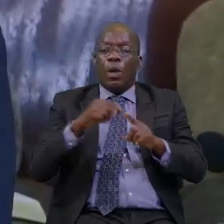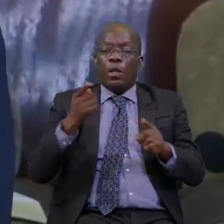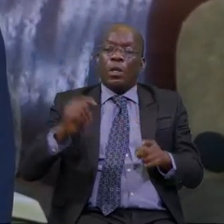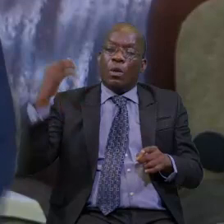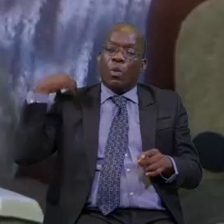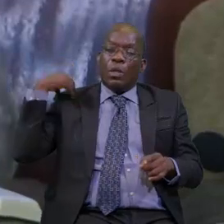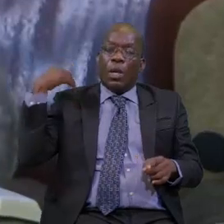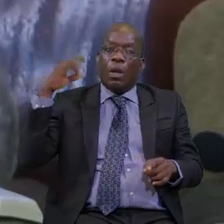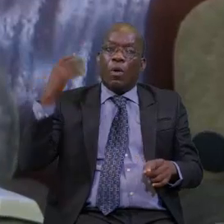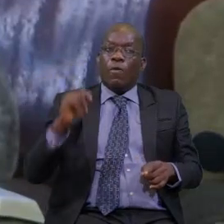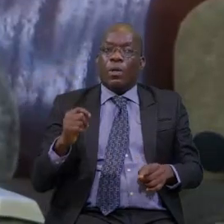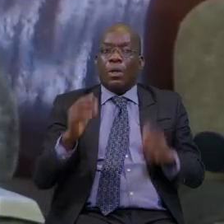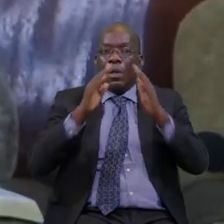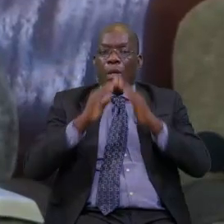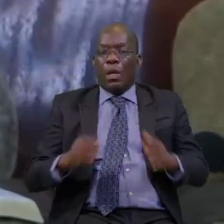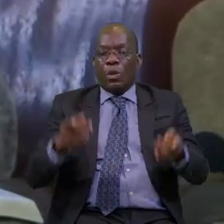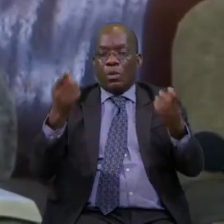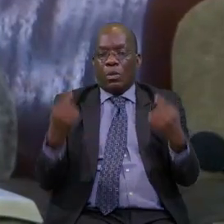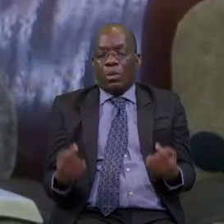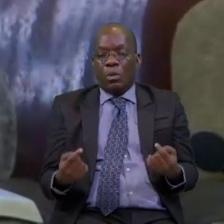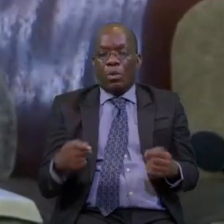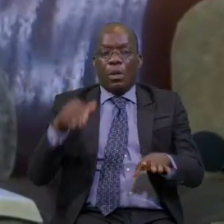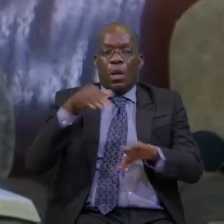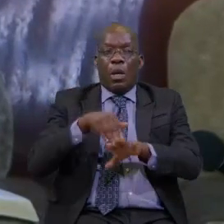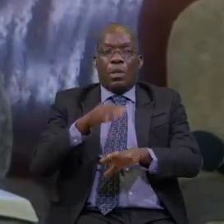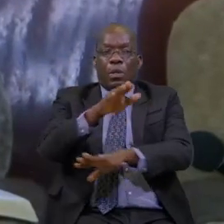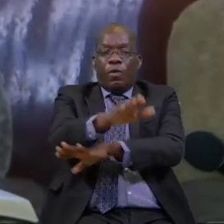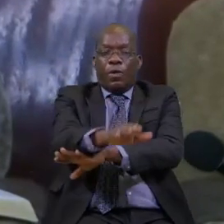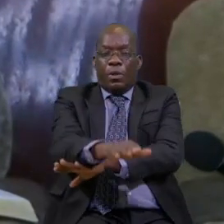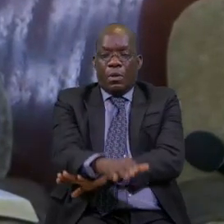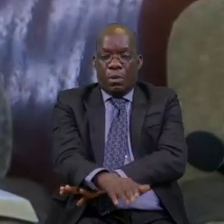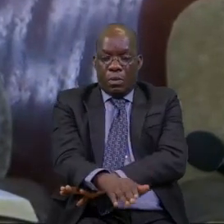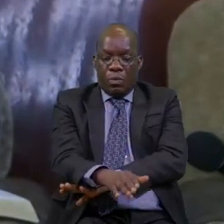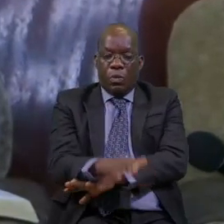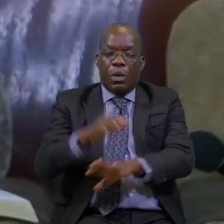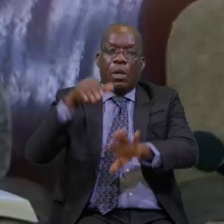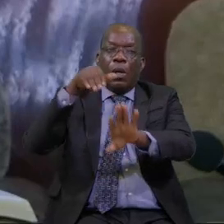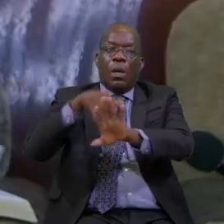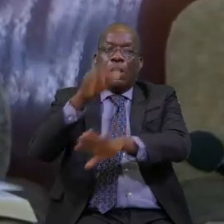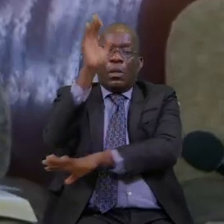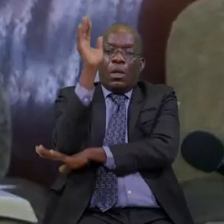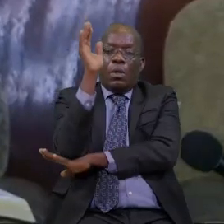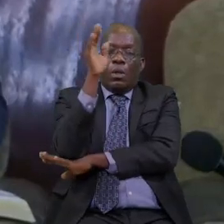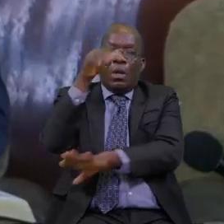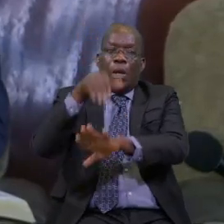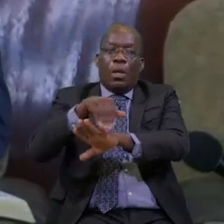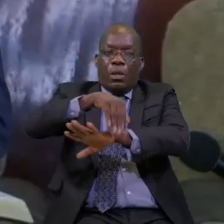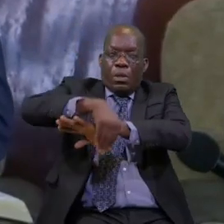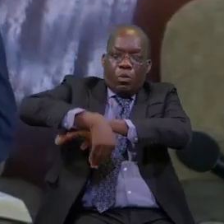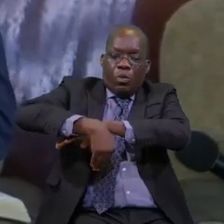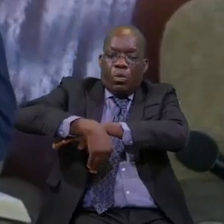house cometh, at evening, at noon, midnight, or